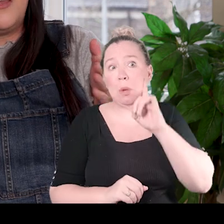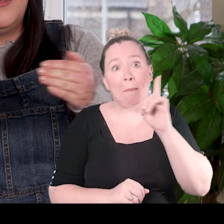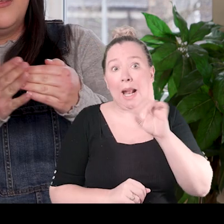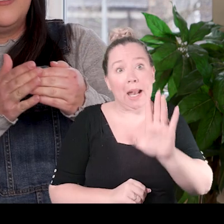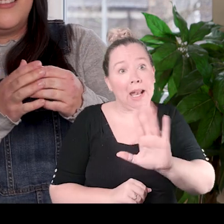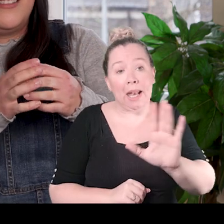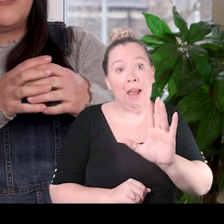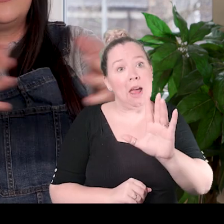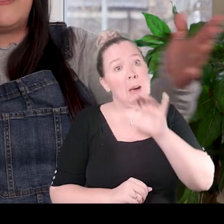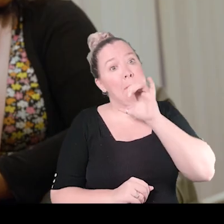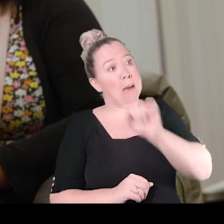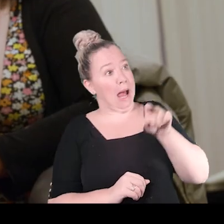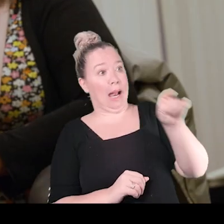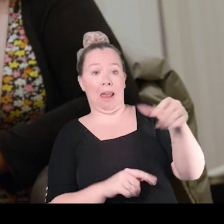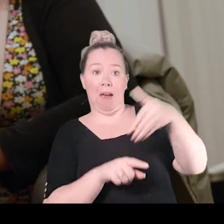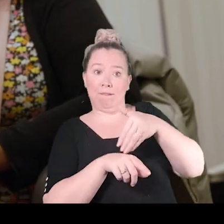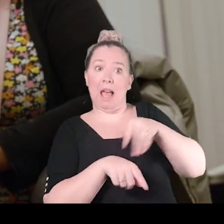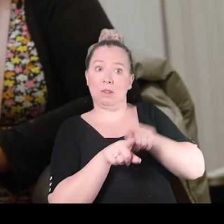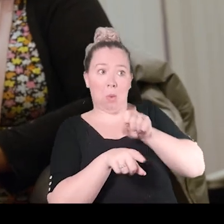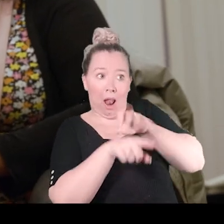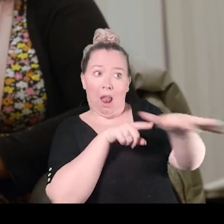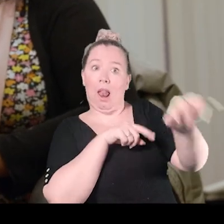is something that touches everybody.